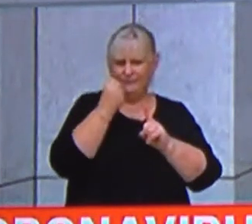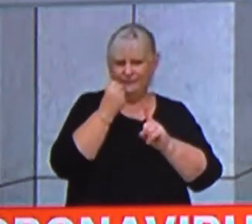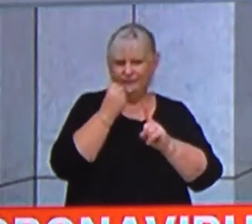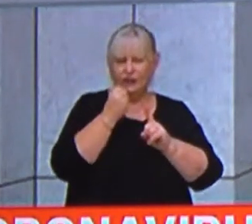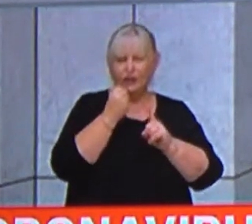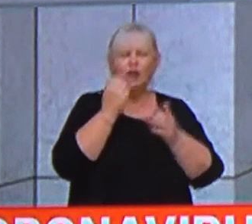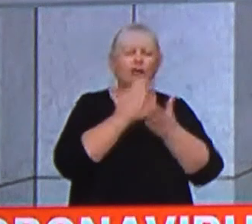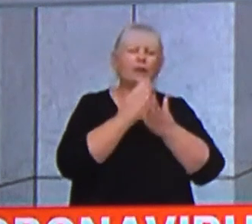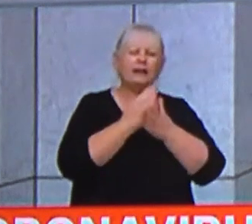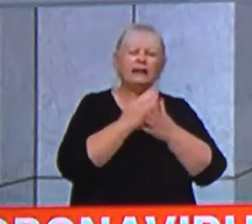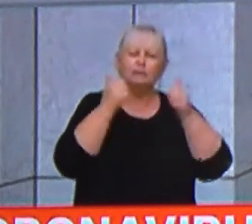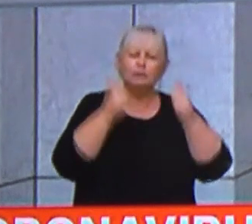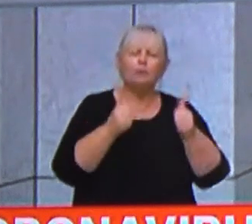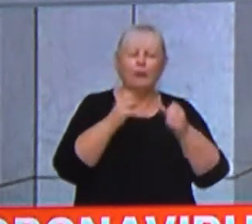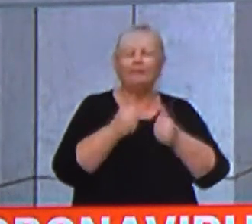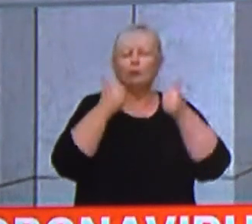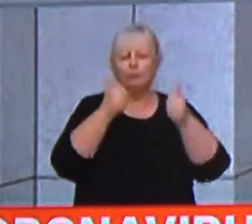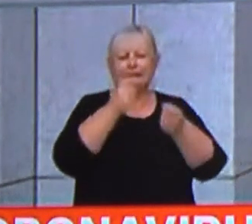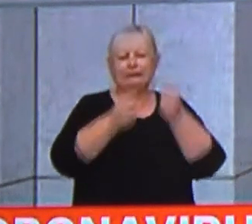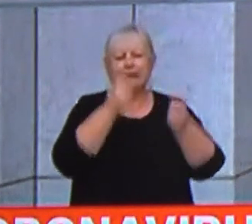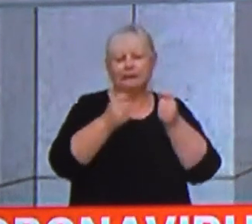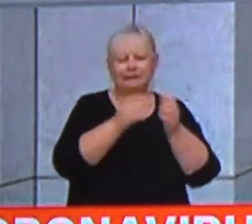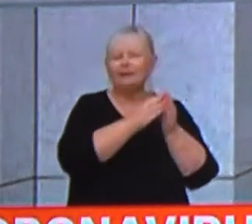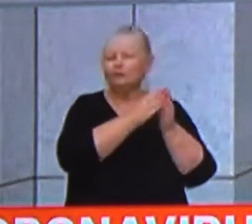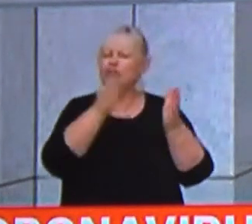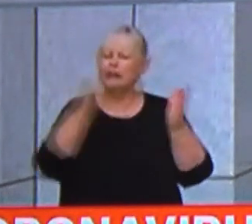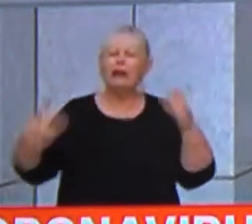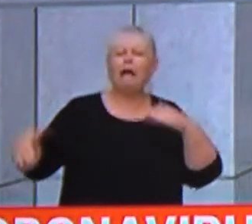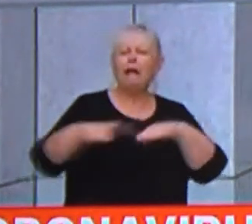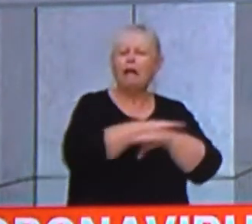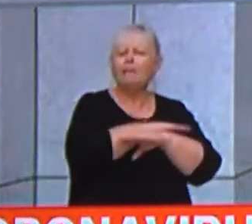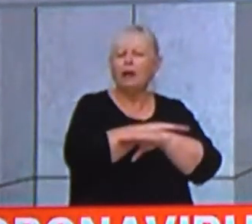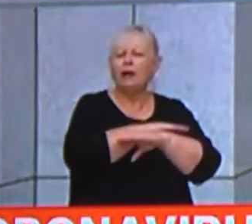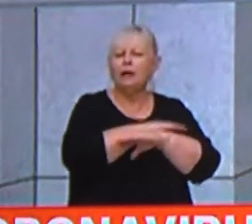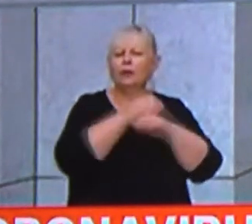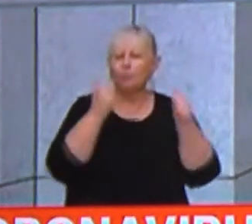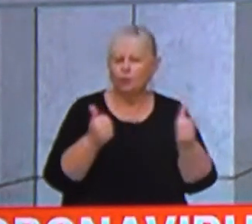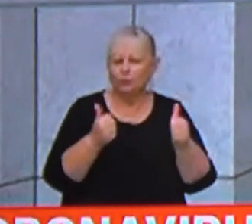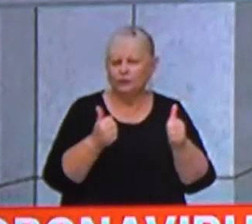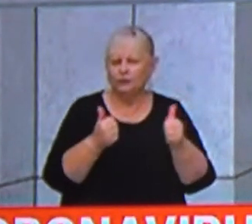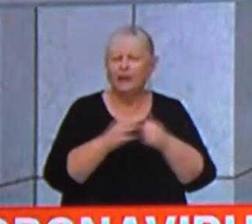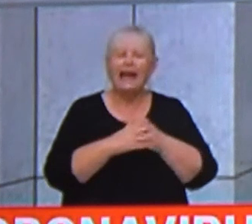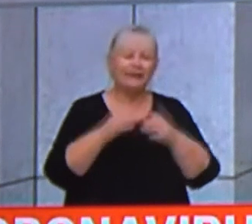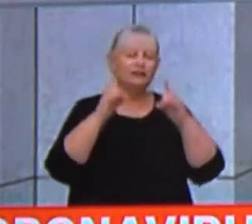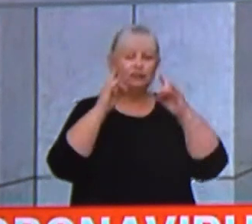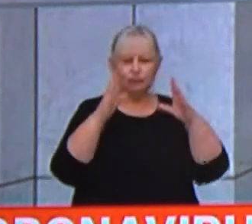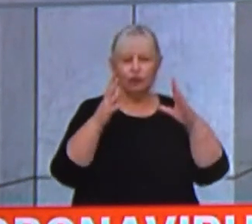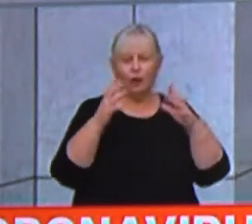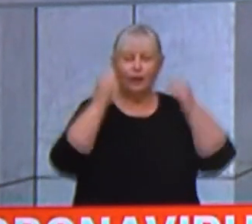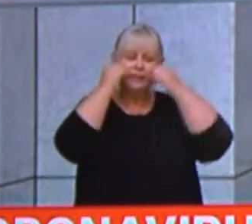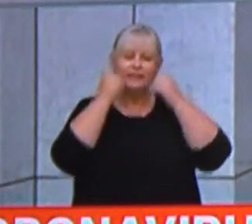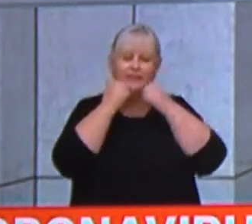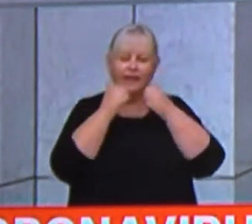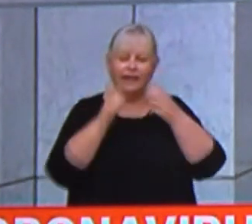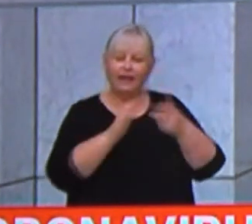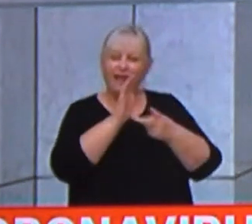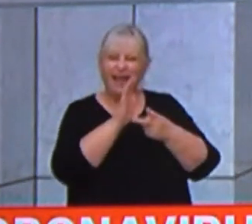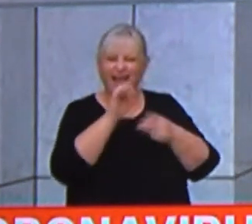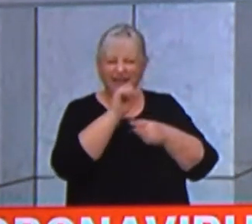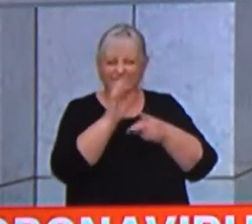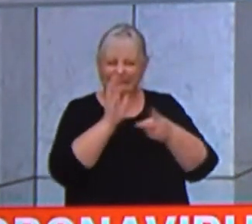hospitals that have come to the aid to support us. Everyone's working together, and everybody's working